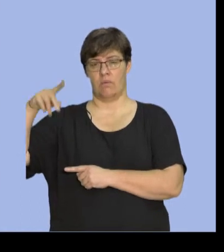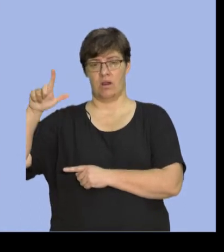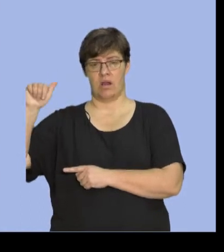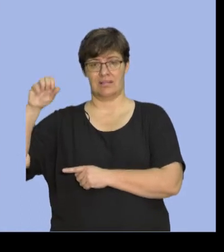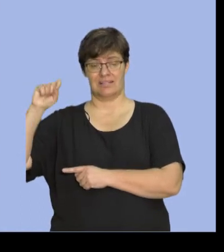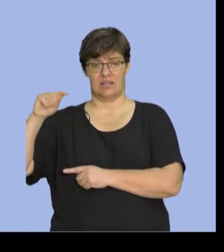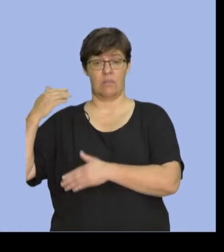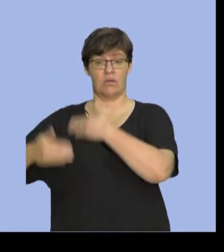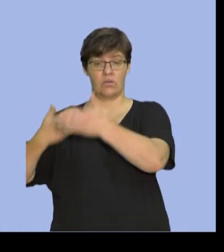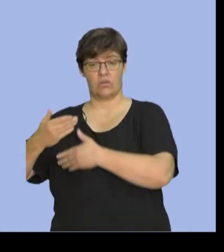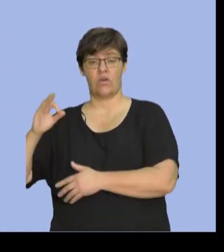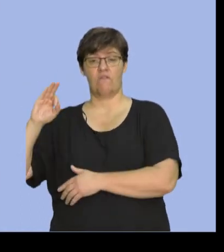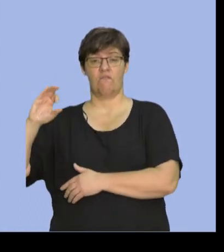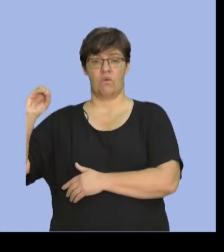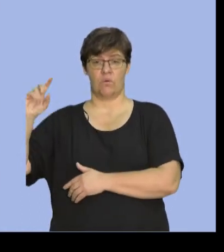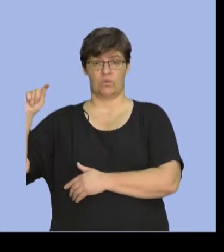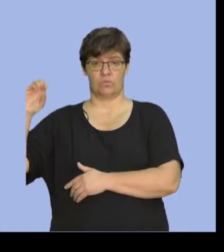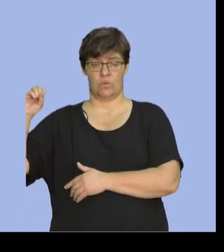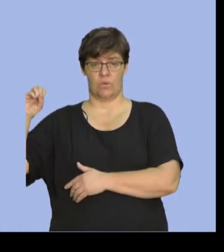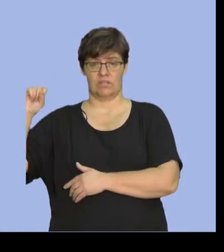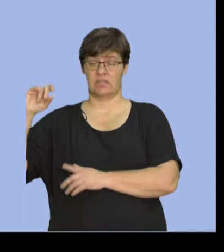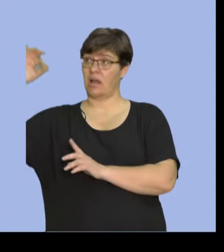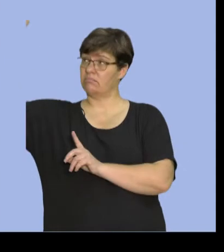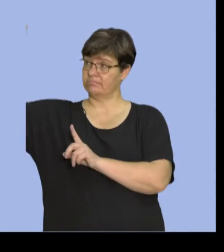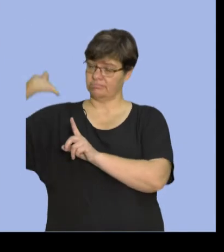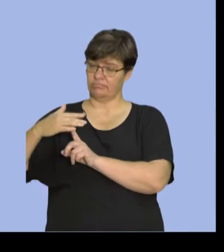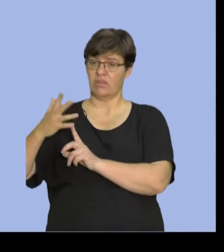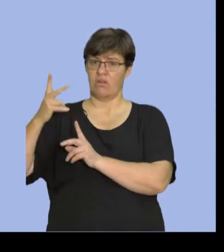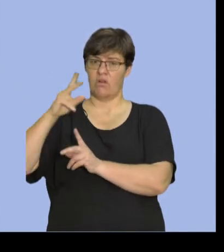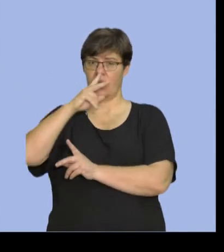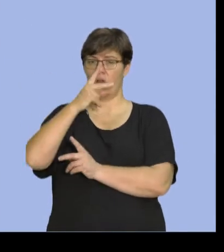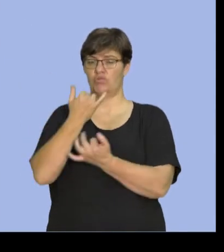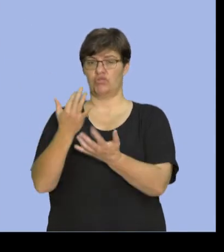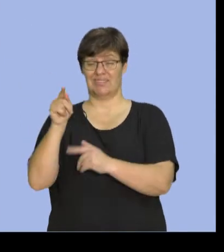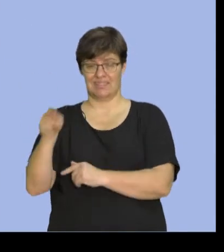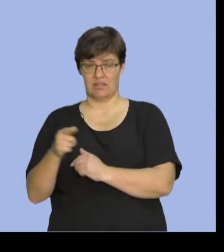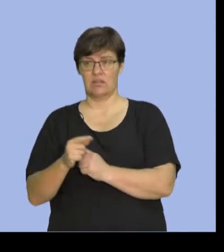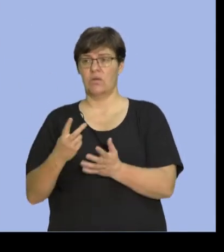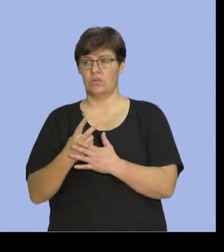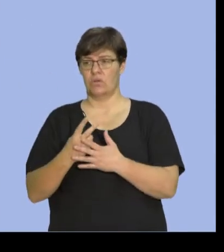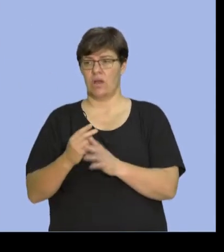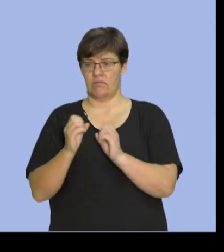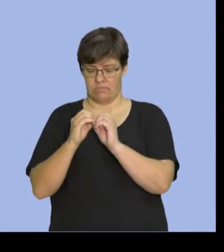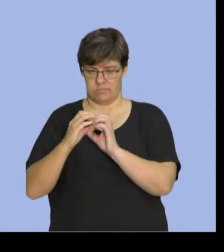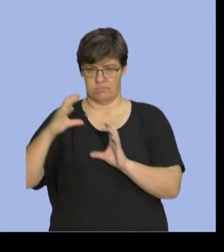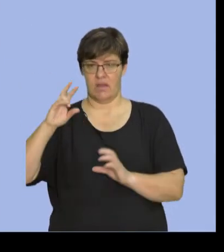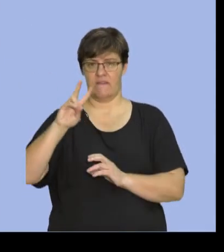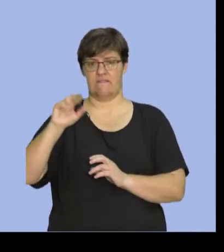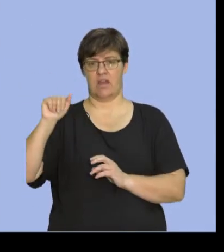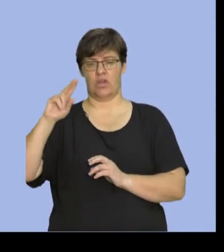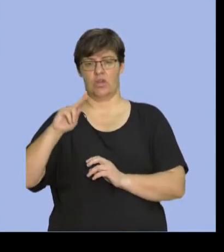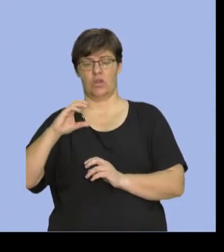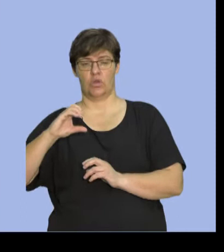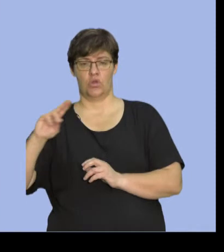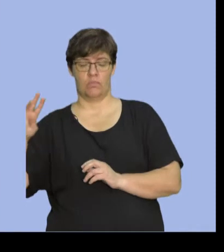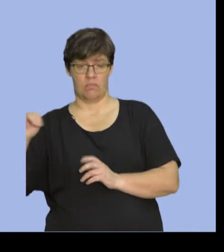to the process of photosynthesis. They also contain a large vacuole, which is significant to